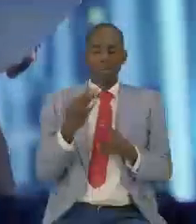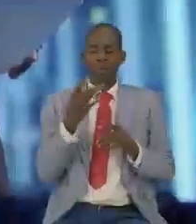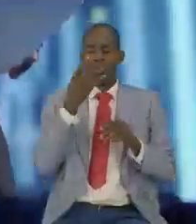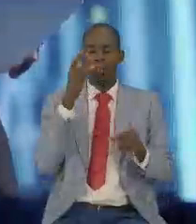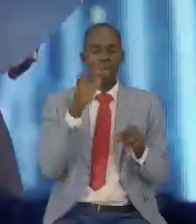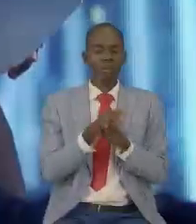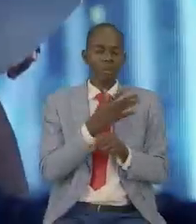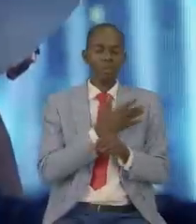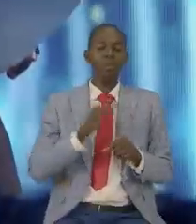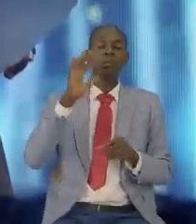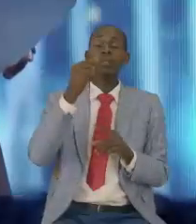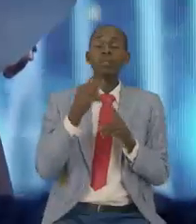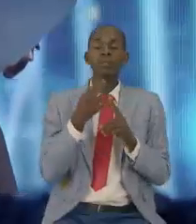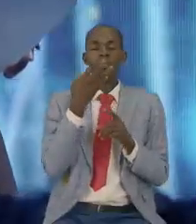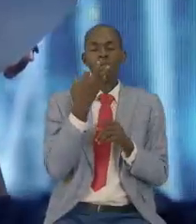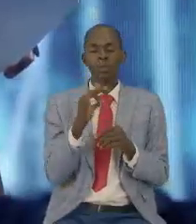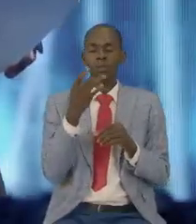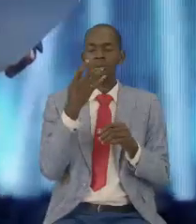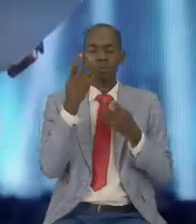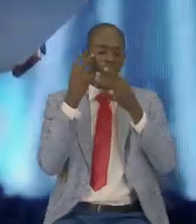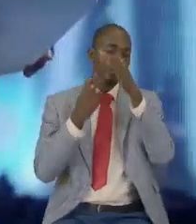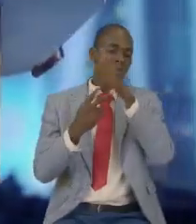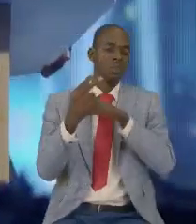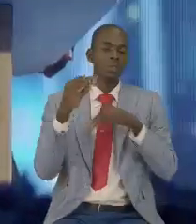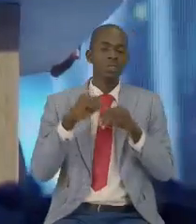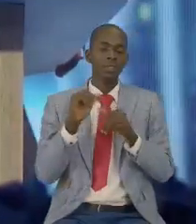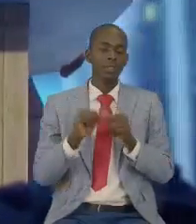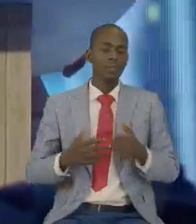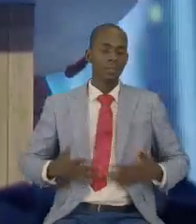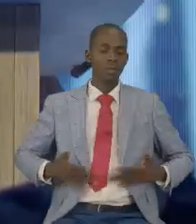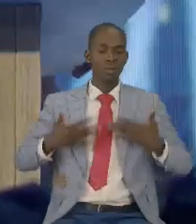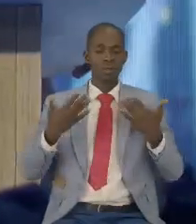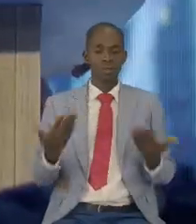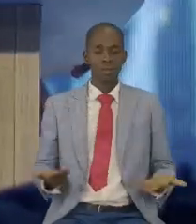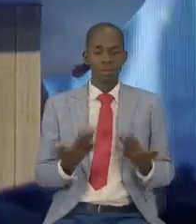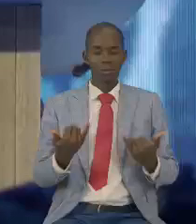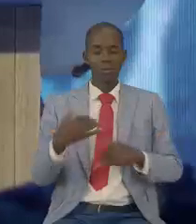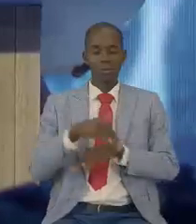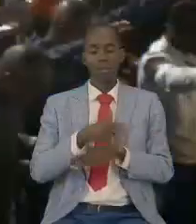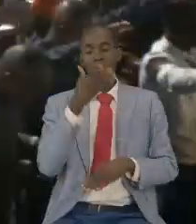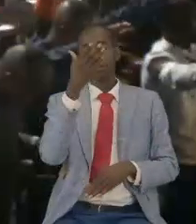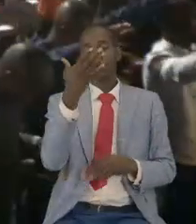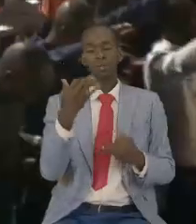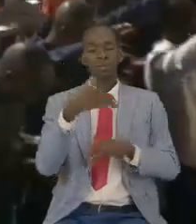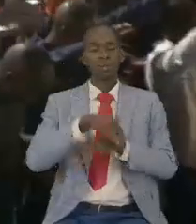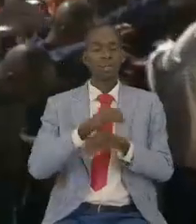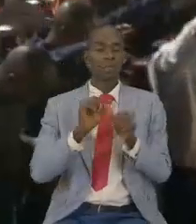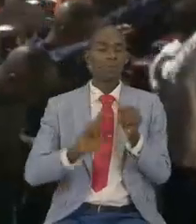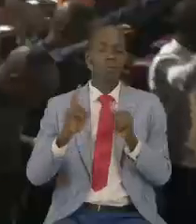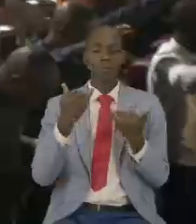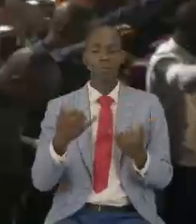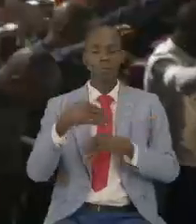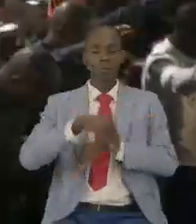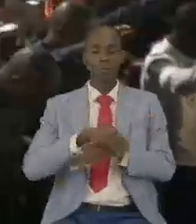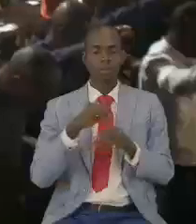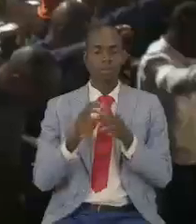every life here tonight, there tonight, everywhere tonight, in Jesus' name. Amen. Thank